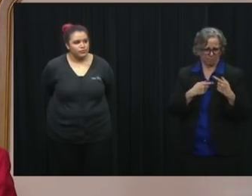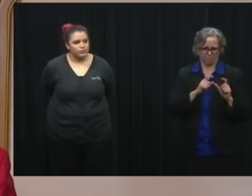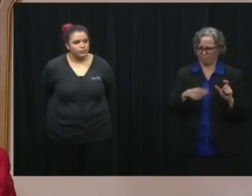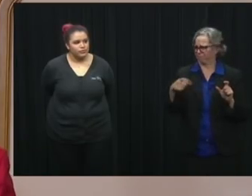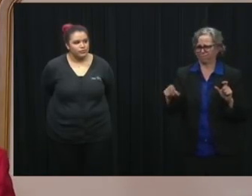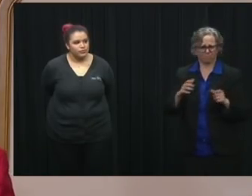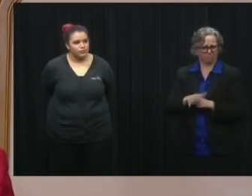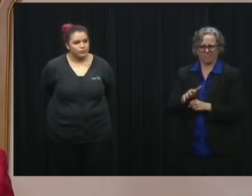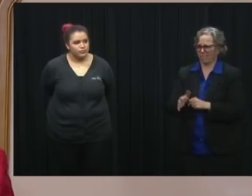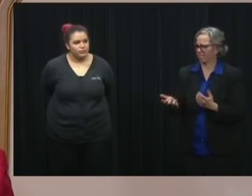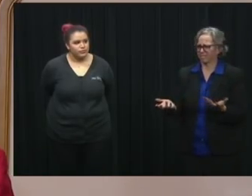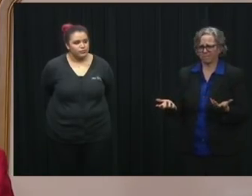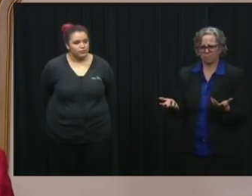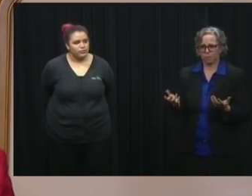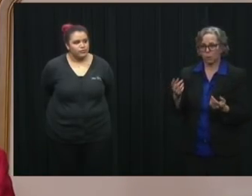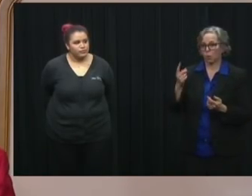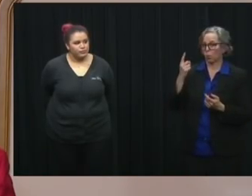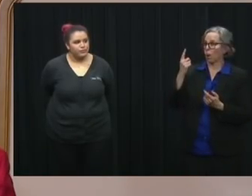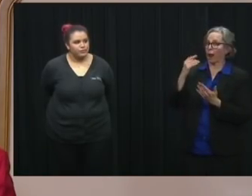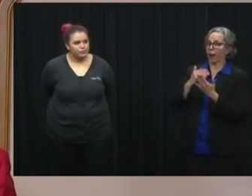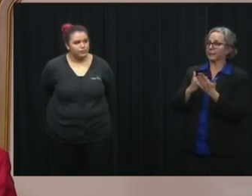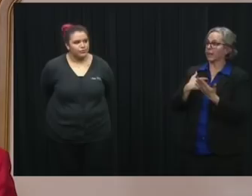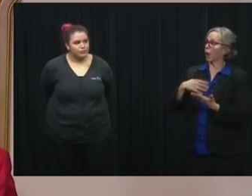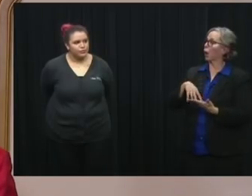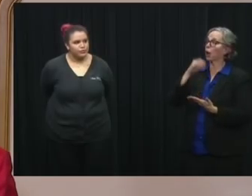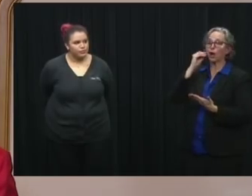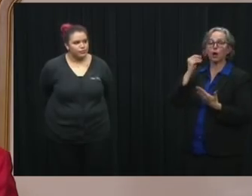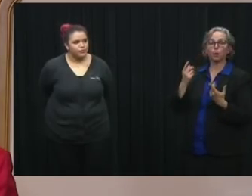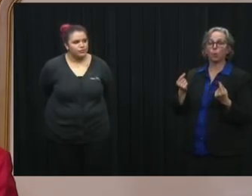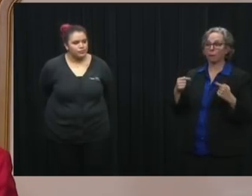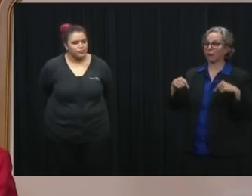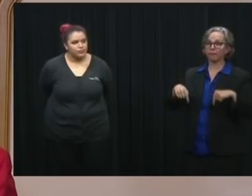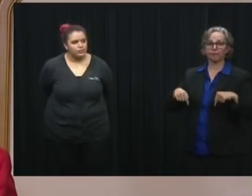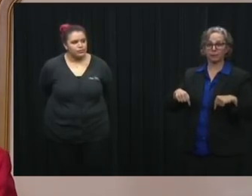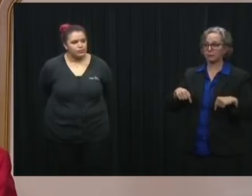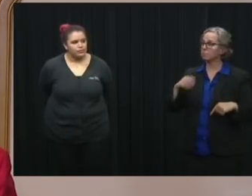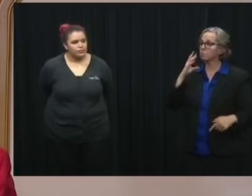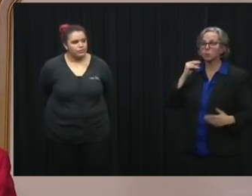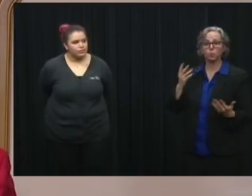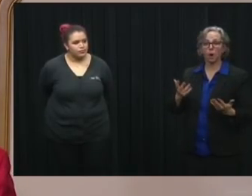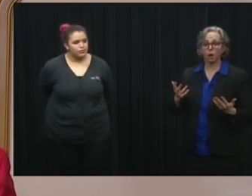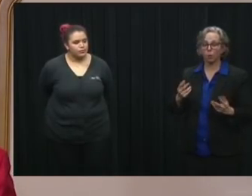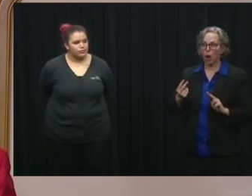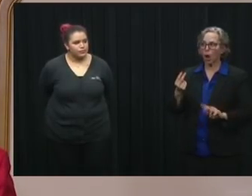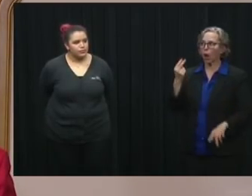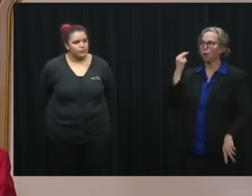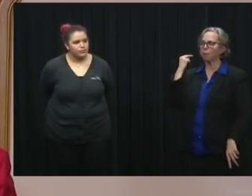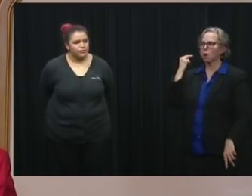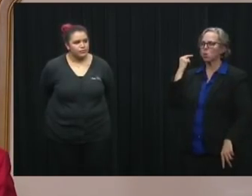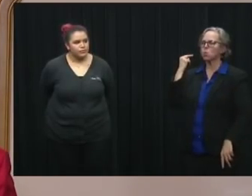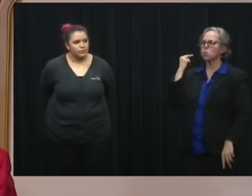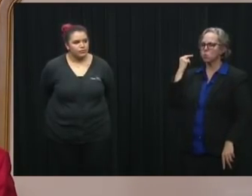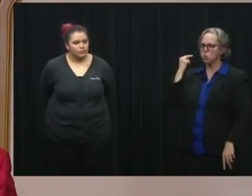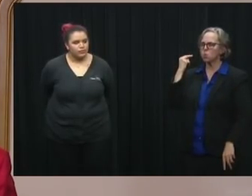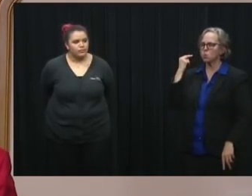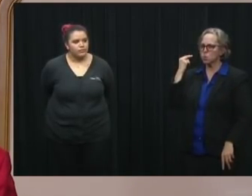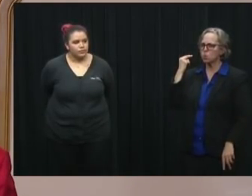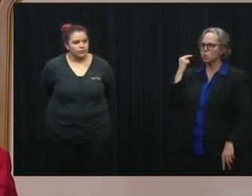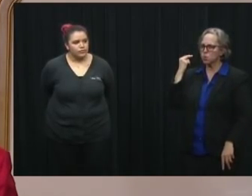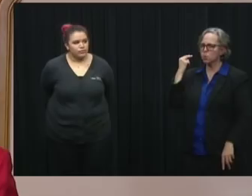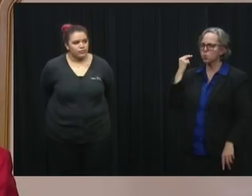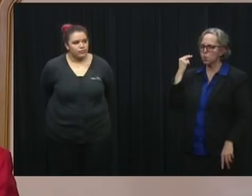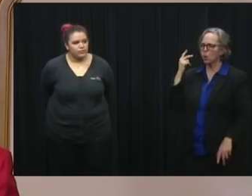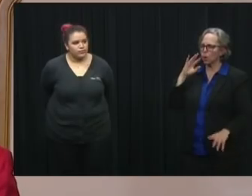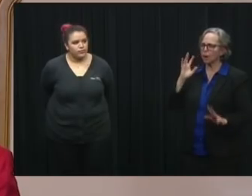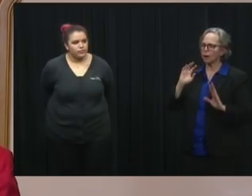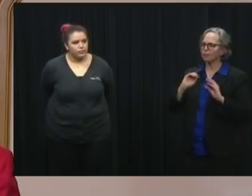pandemic, and when it's done and we look back and what are the lessons learned, what do we have to do differently? One of the things that's going to be very, very clear